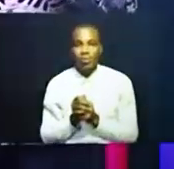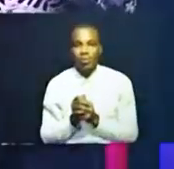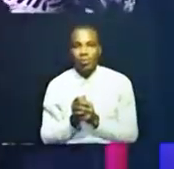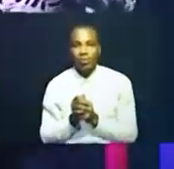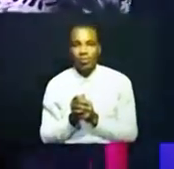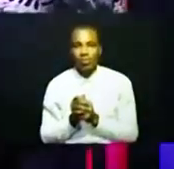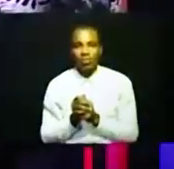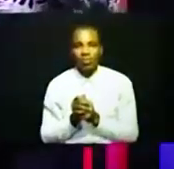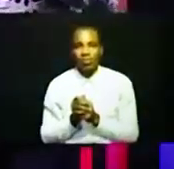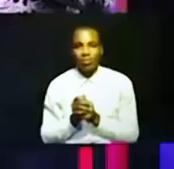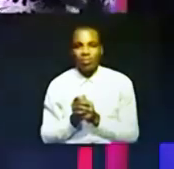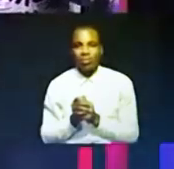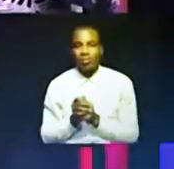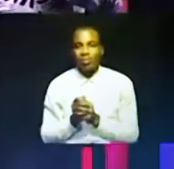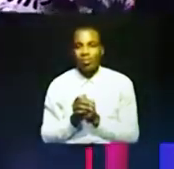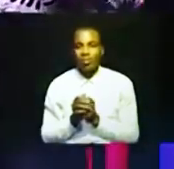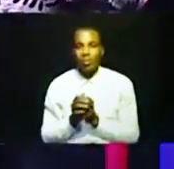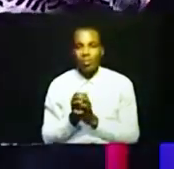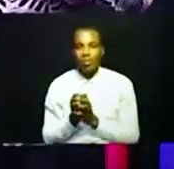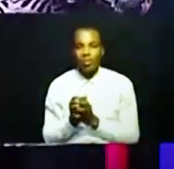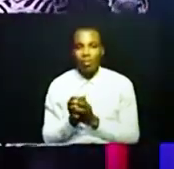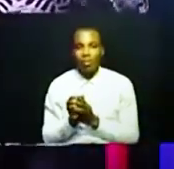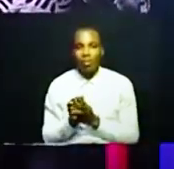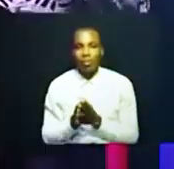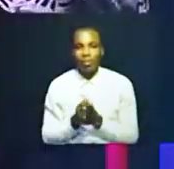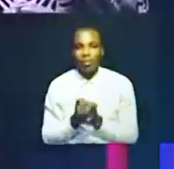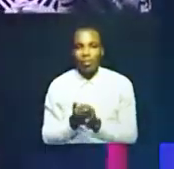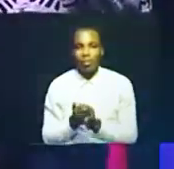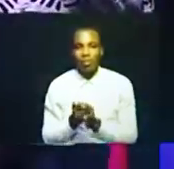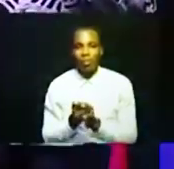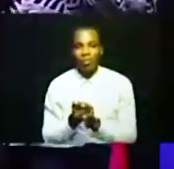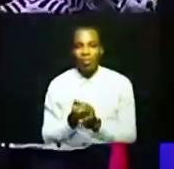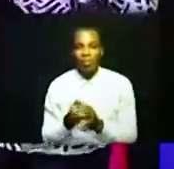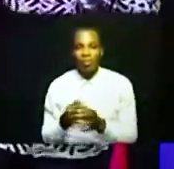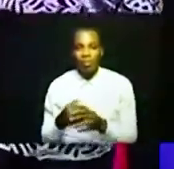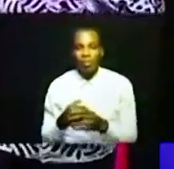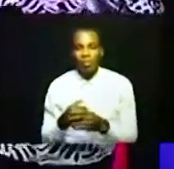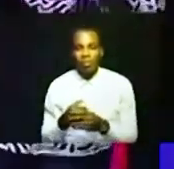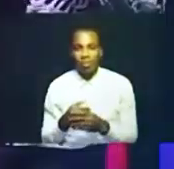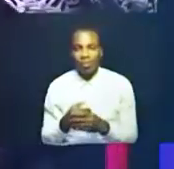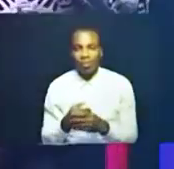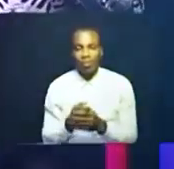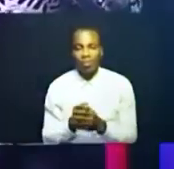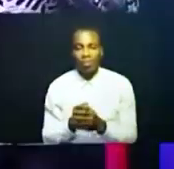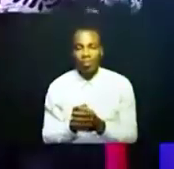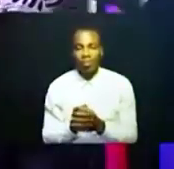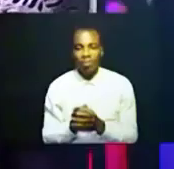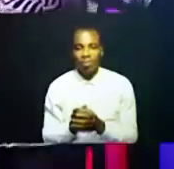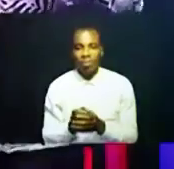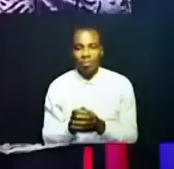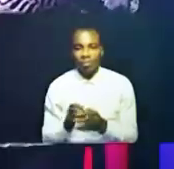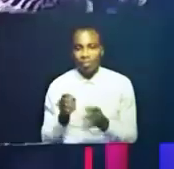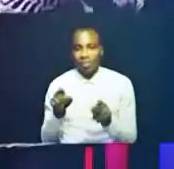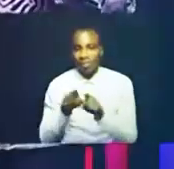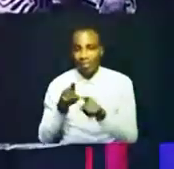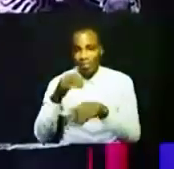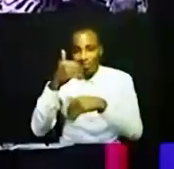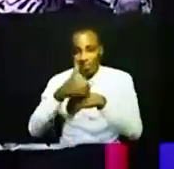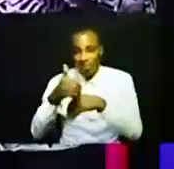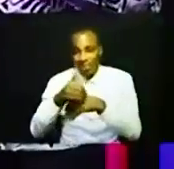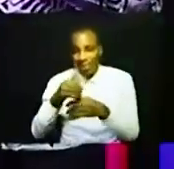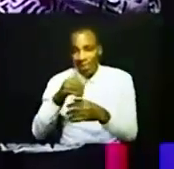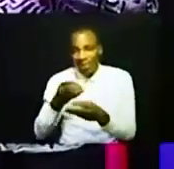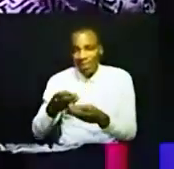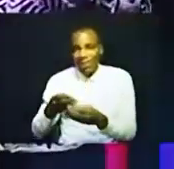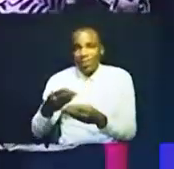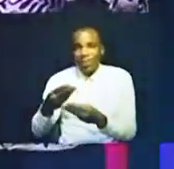na ye adwuma na wo kasa awari wo wi etise pan no a ye to no fru no mu na ya fiti esam na wi